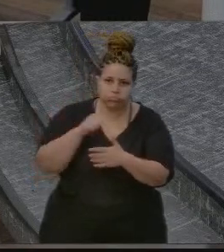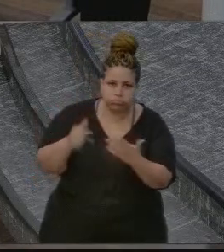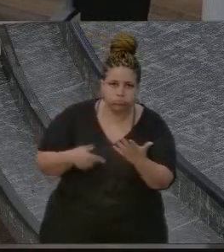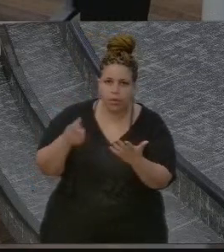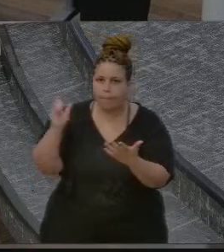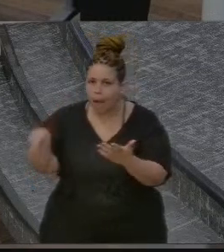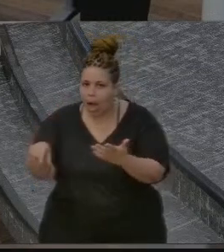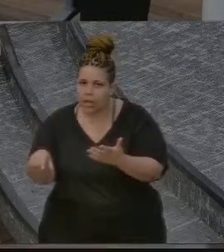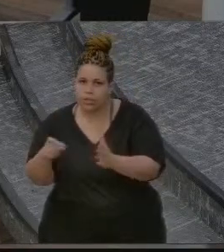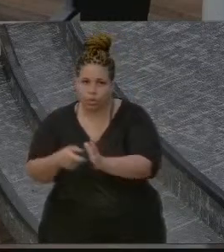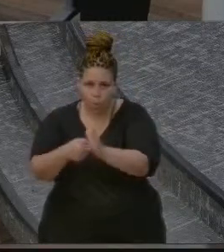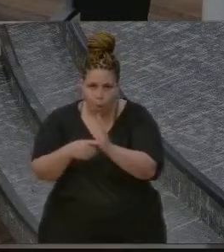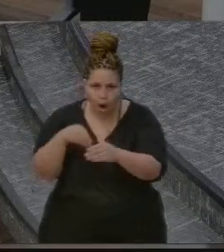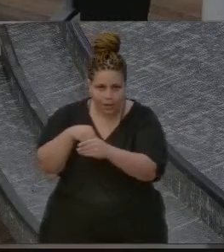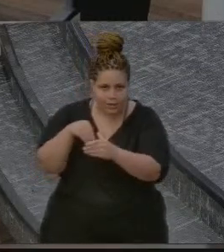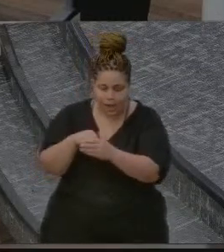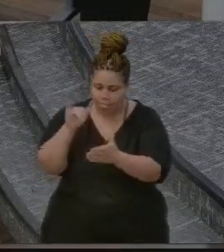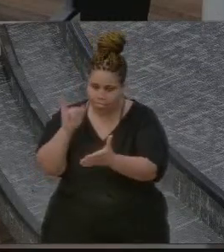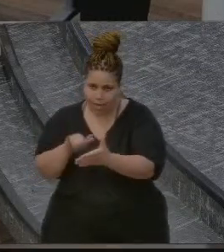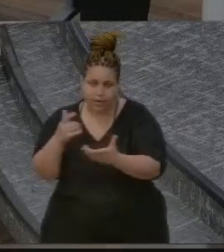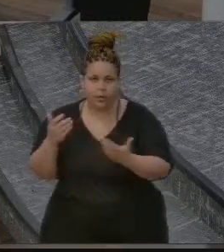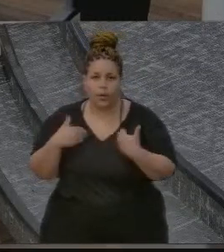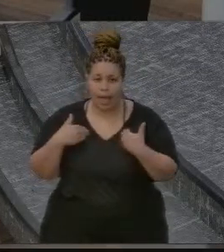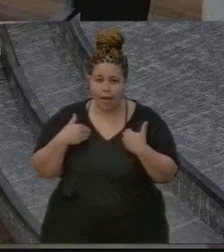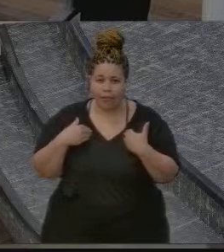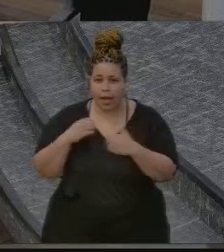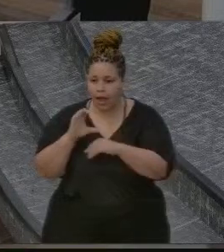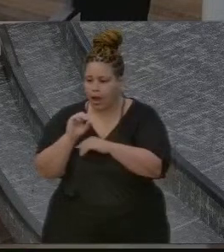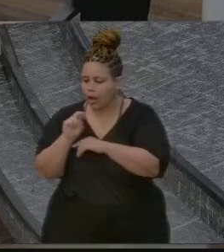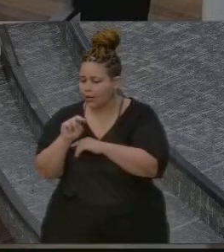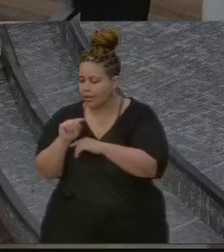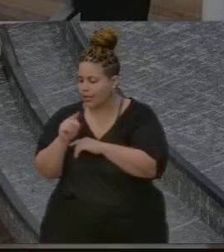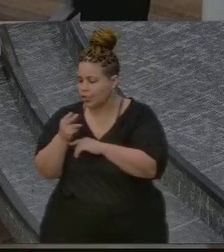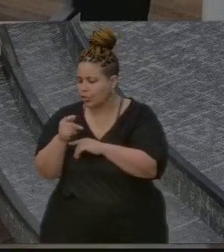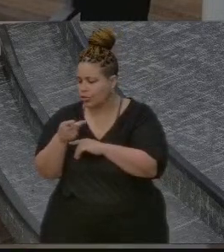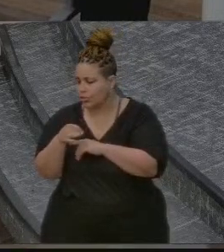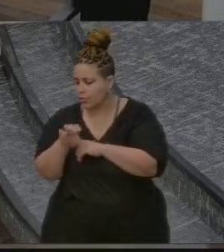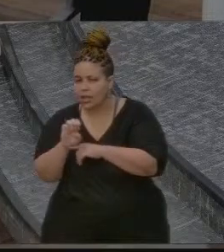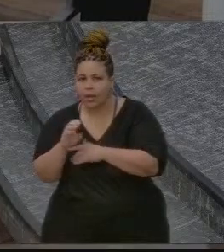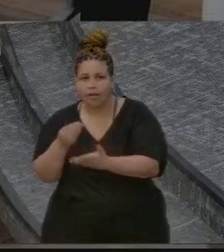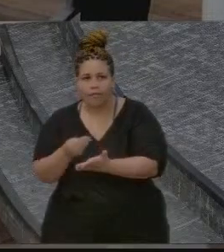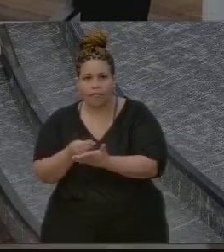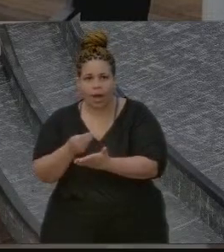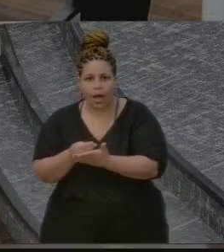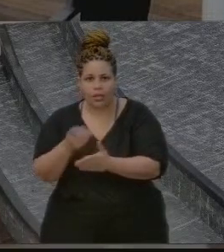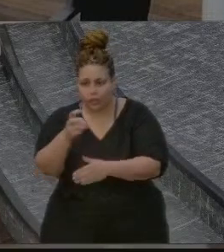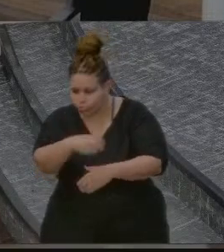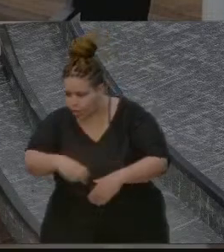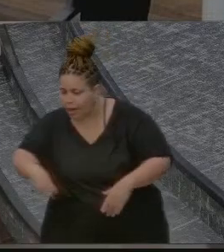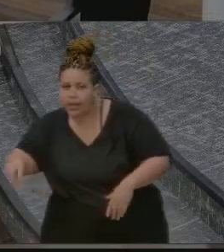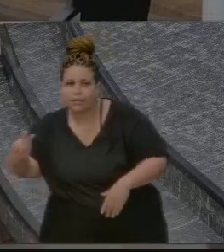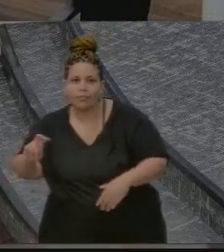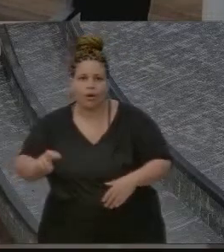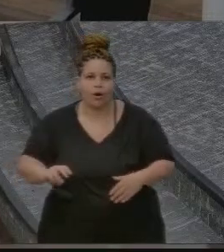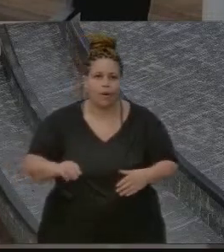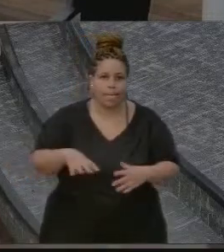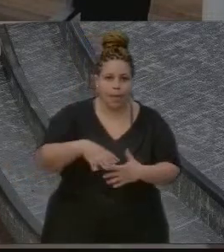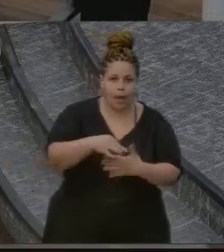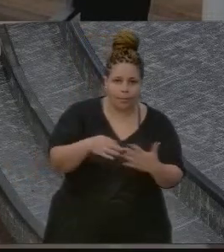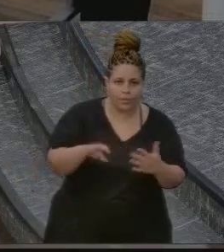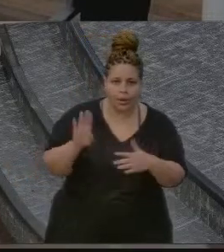have contingency funds that we could transfer in and make those purchases. Or option B, we could wait till next year and budget for